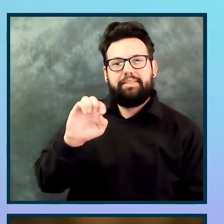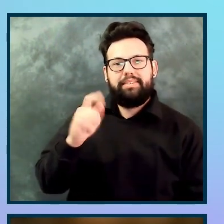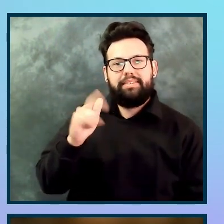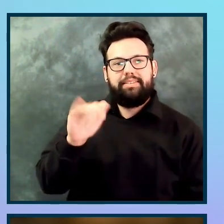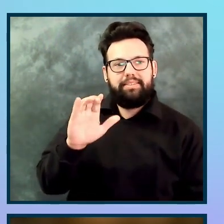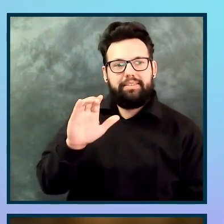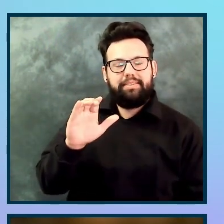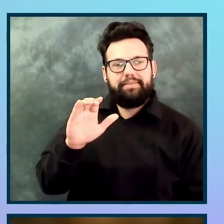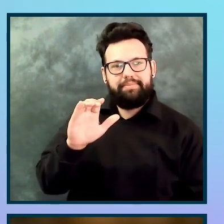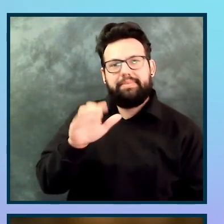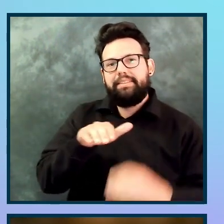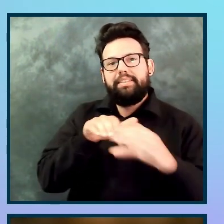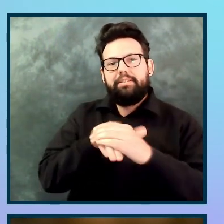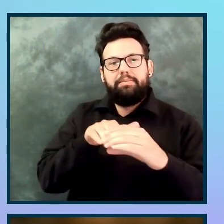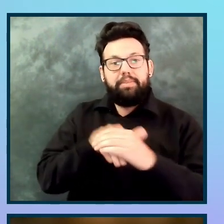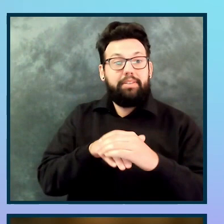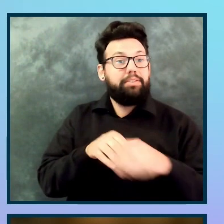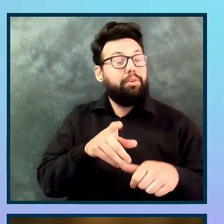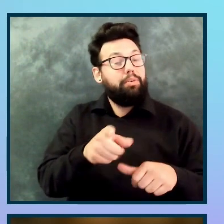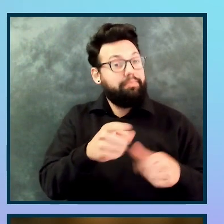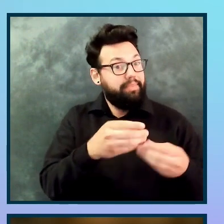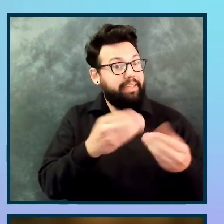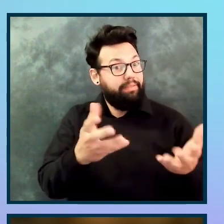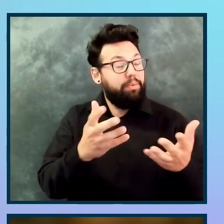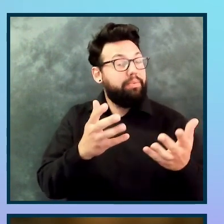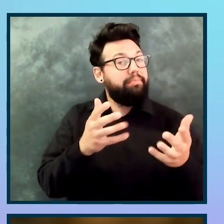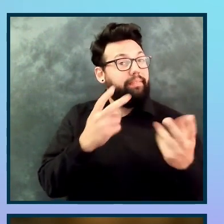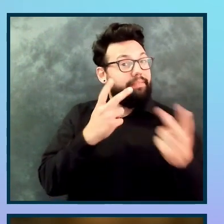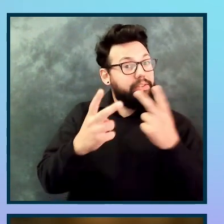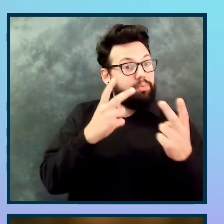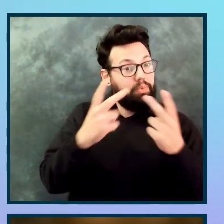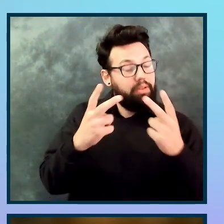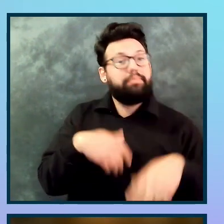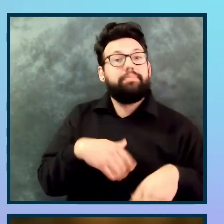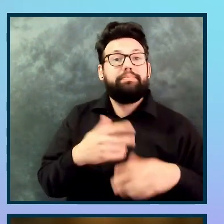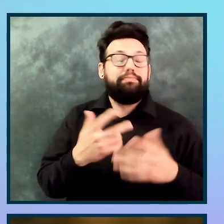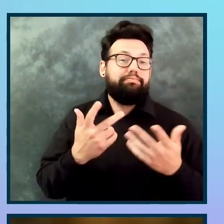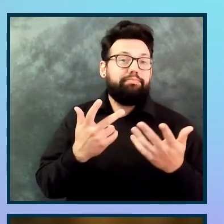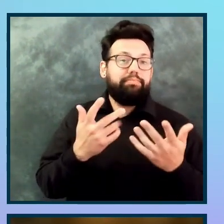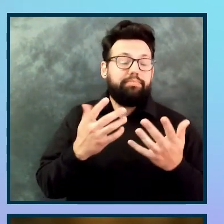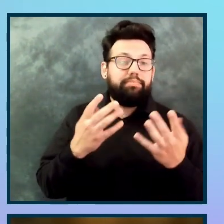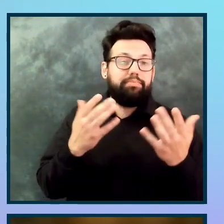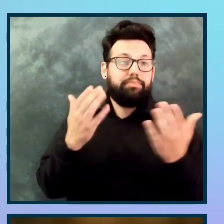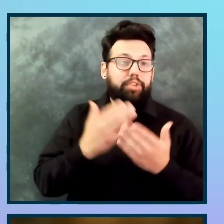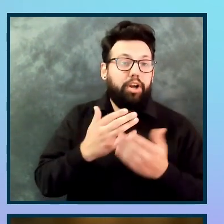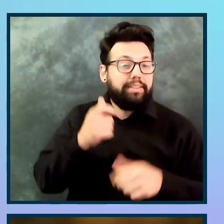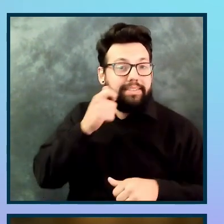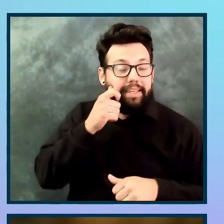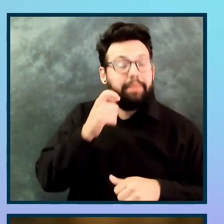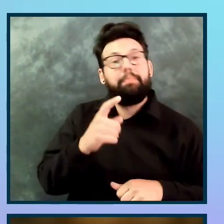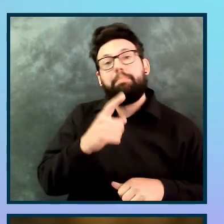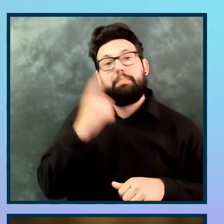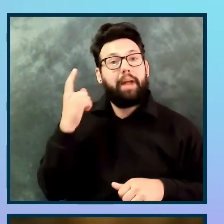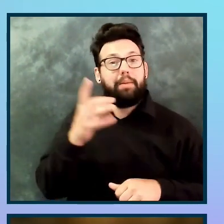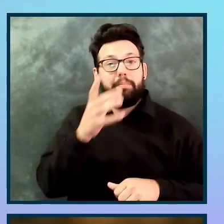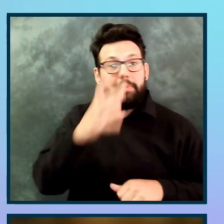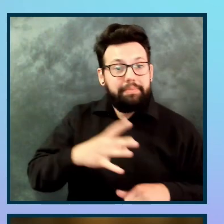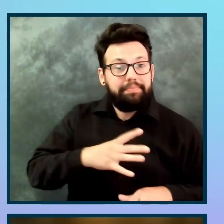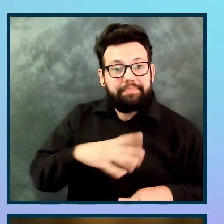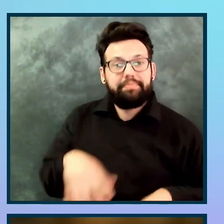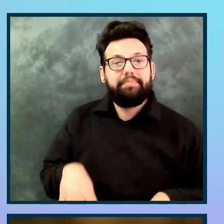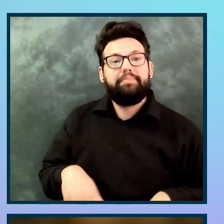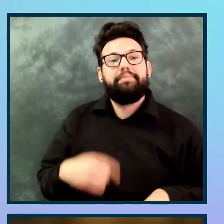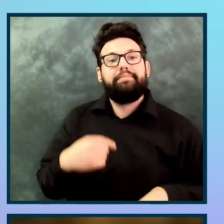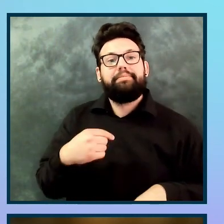Enid. So to give you a visual description, I am a dark-skinned Black woman. I have what I